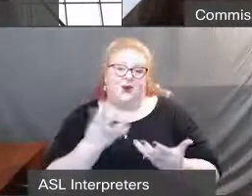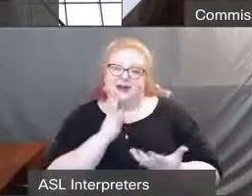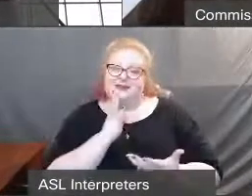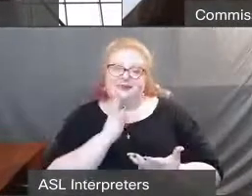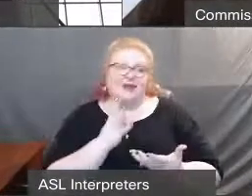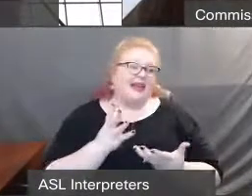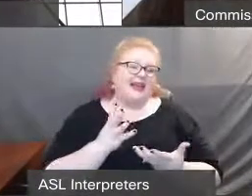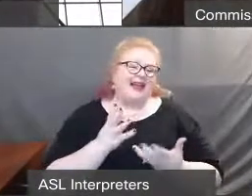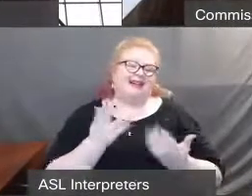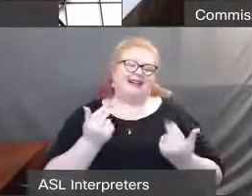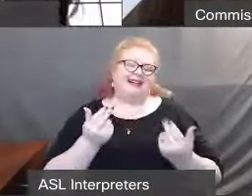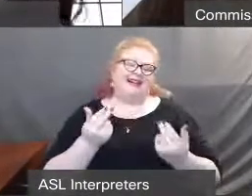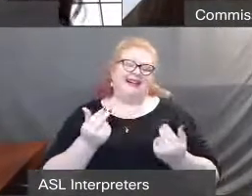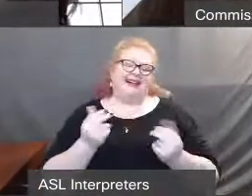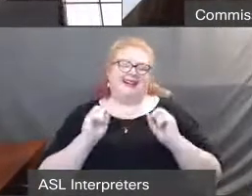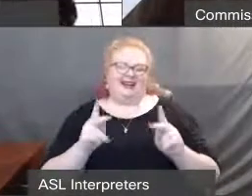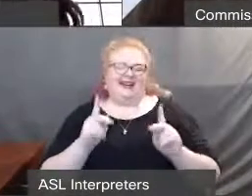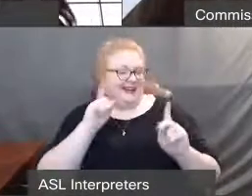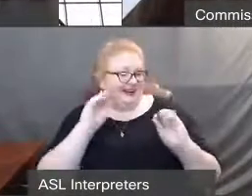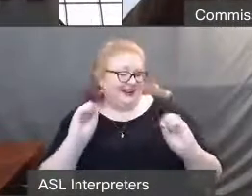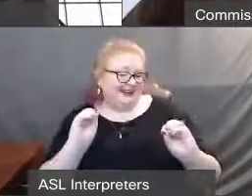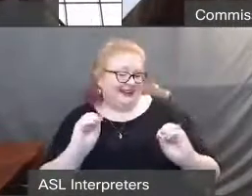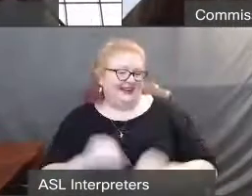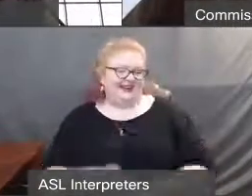All I right. wish. All right, hearing none.